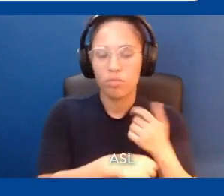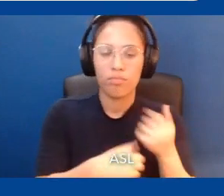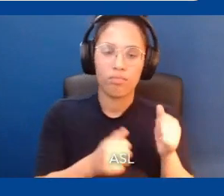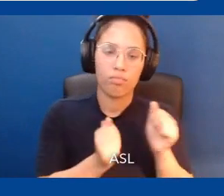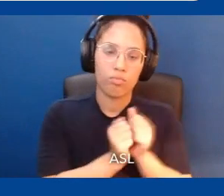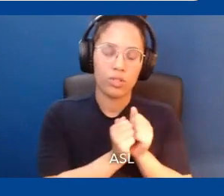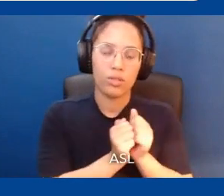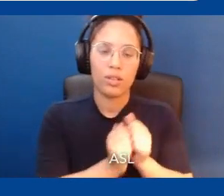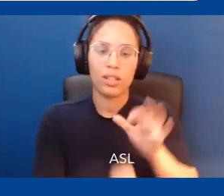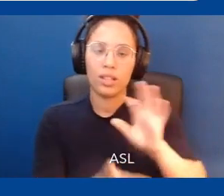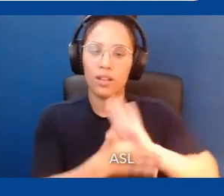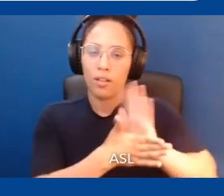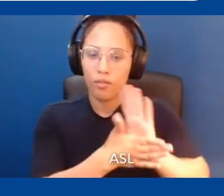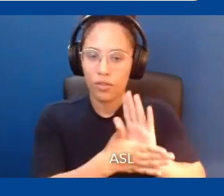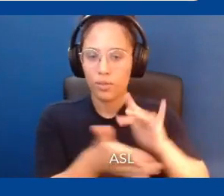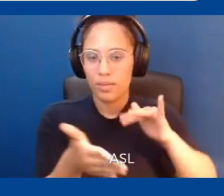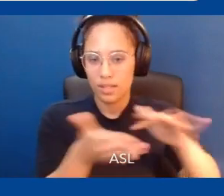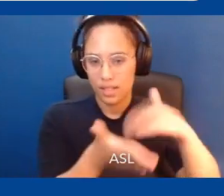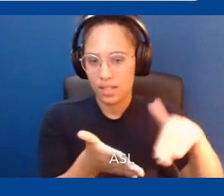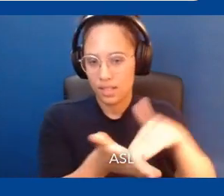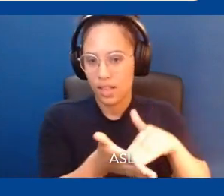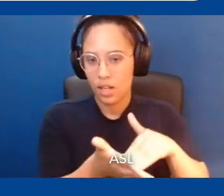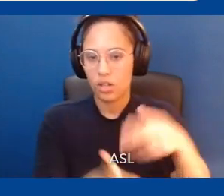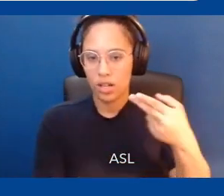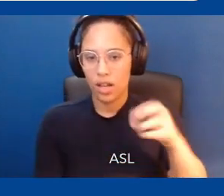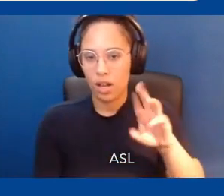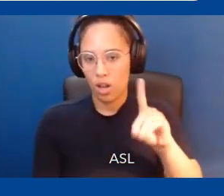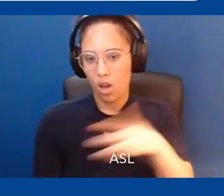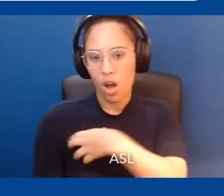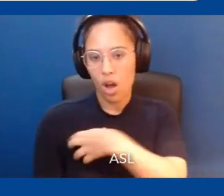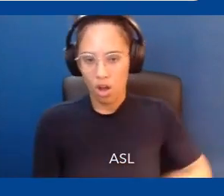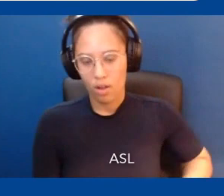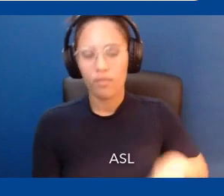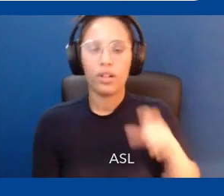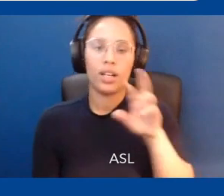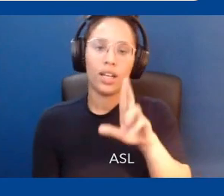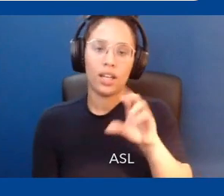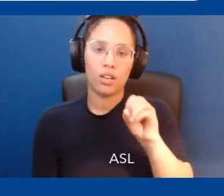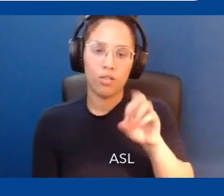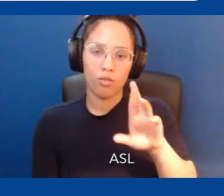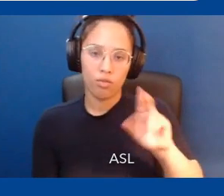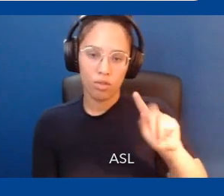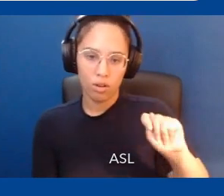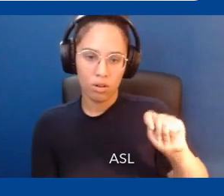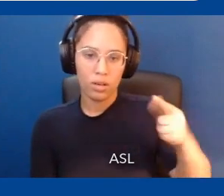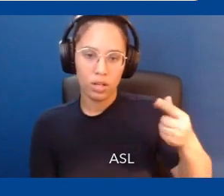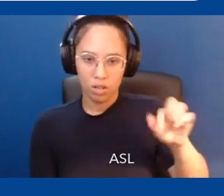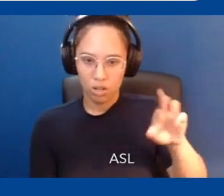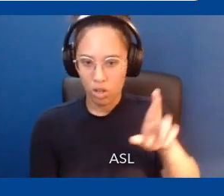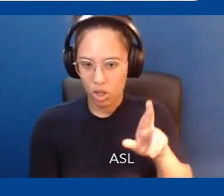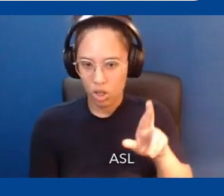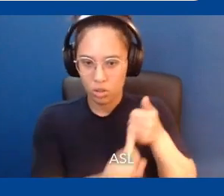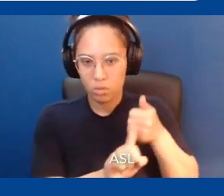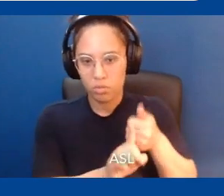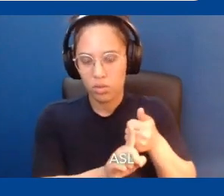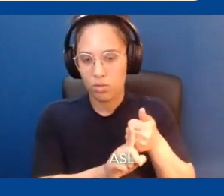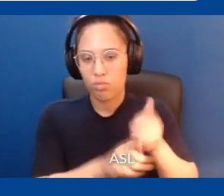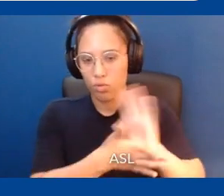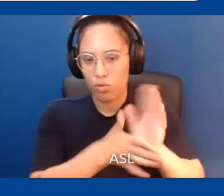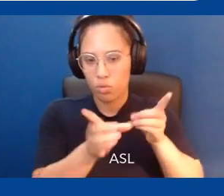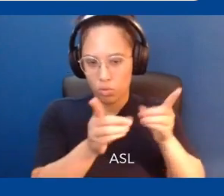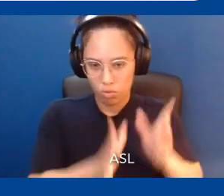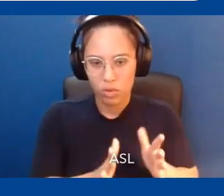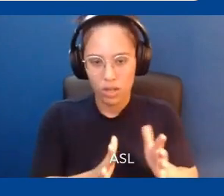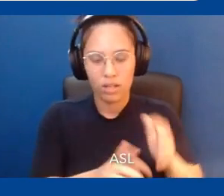which had been founded by the filmmaker Robert Gardner and personally endowed by his millions in the 70s.